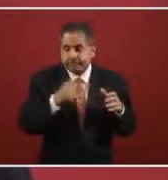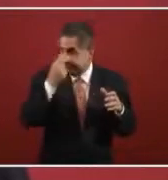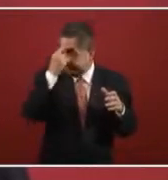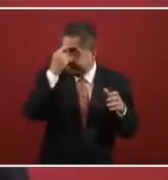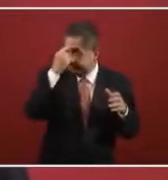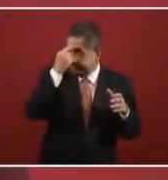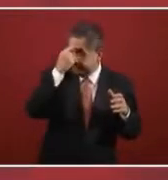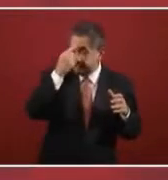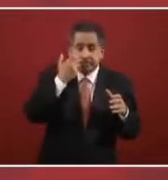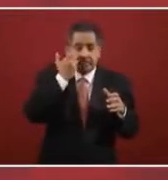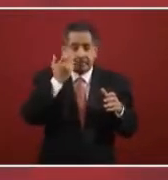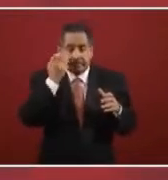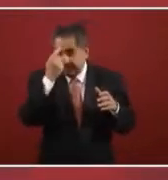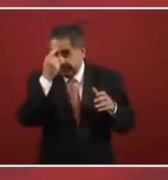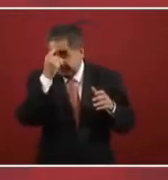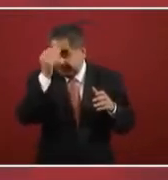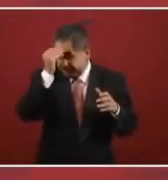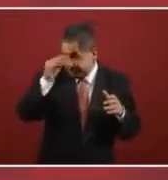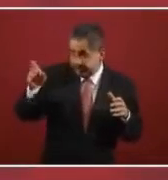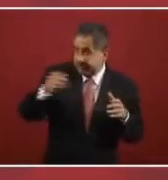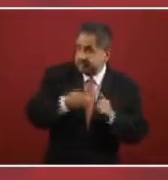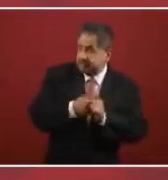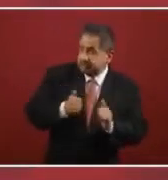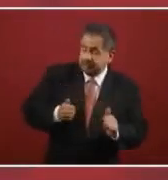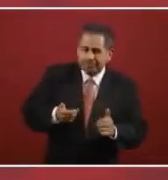Obcecados con They're eso. stuck on that.